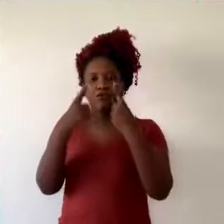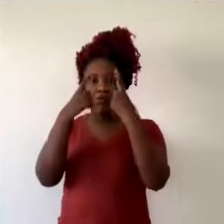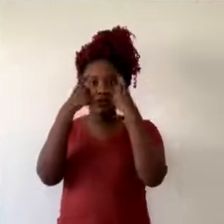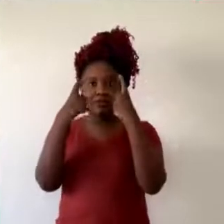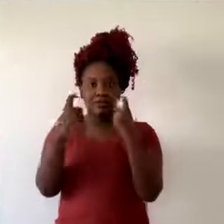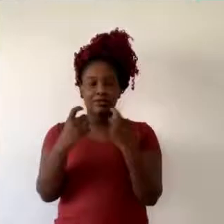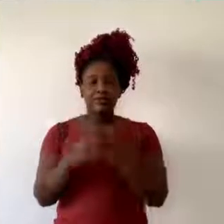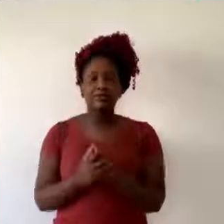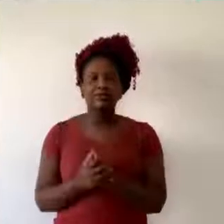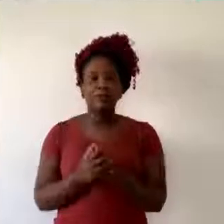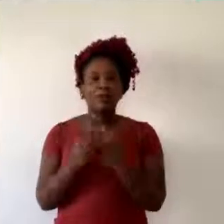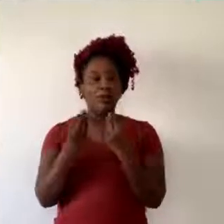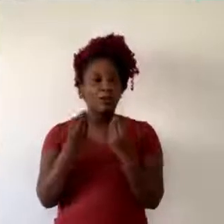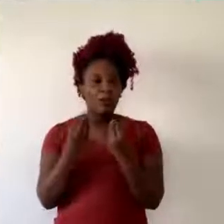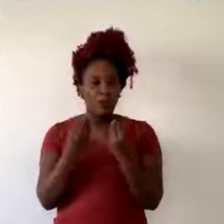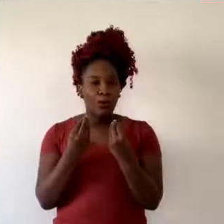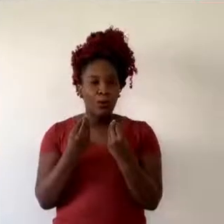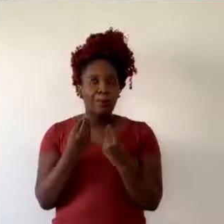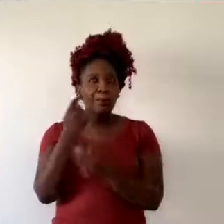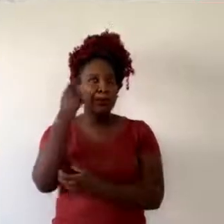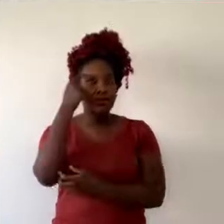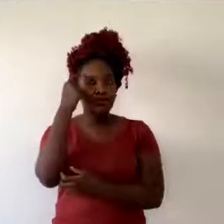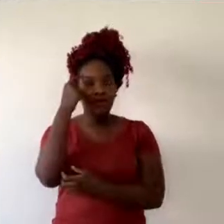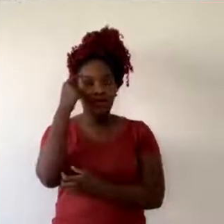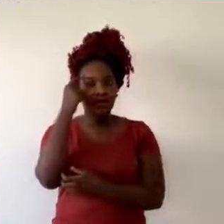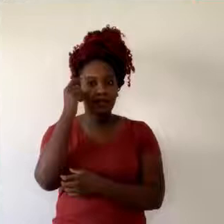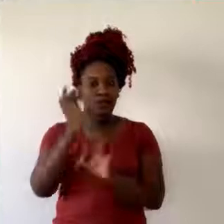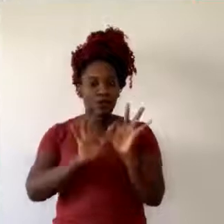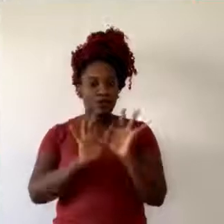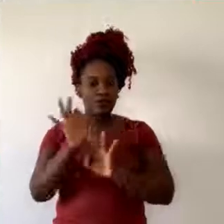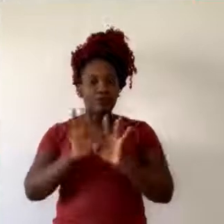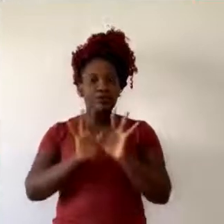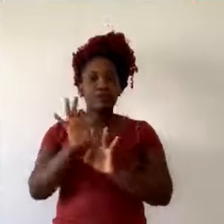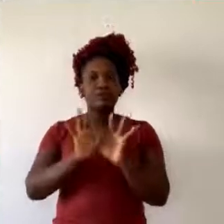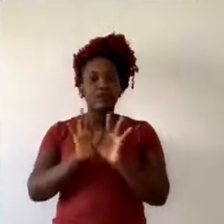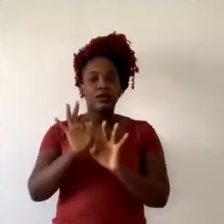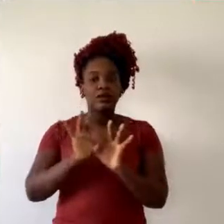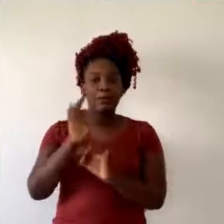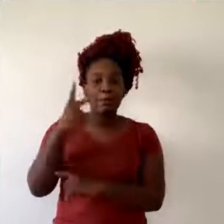these processes of violence. So we cannot consider